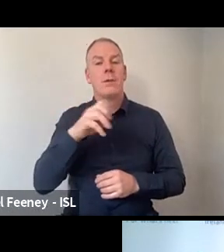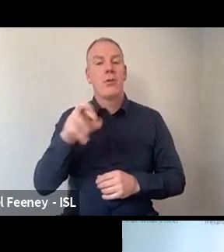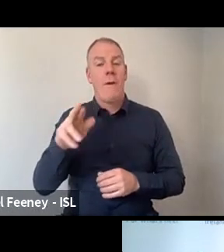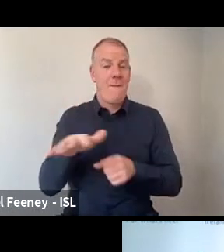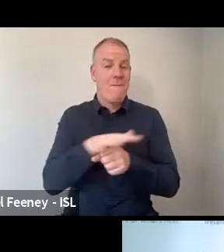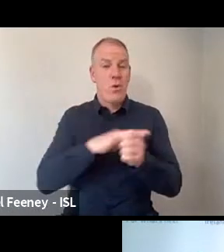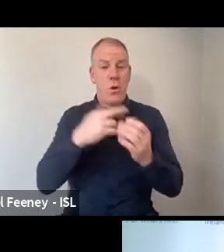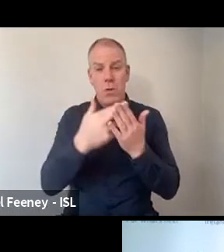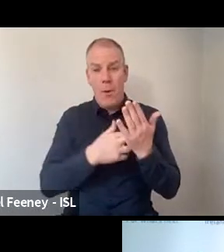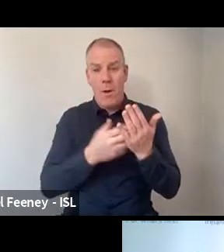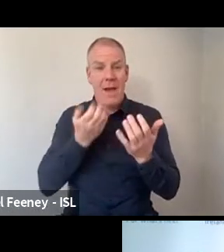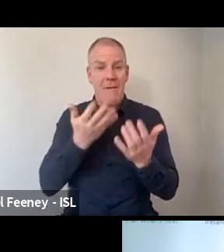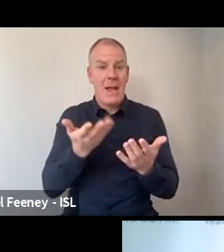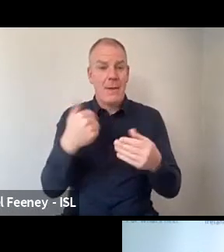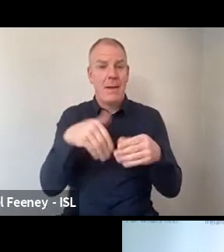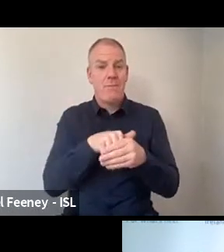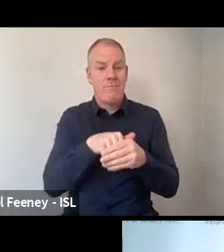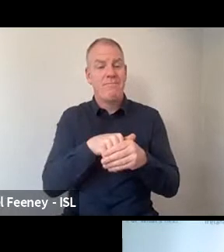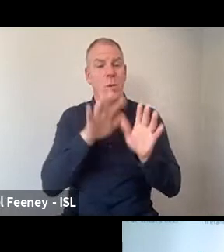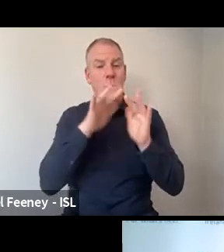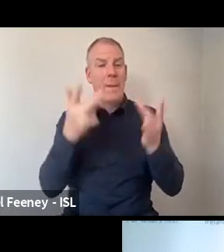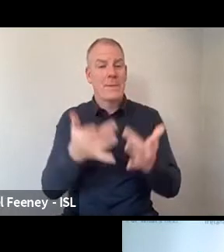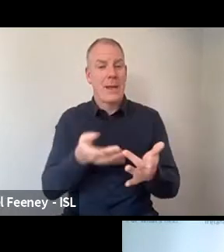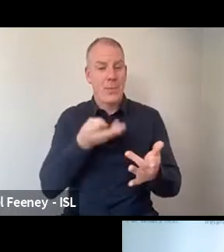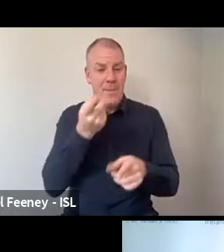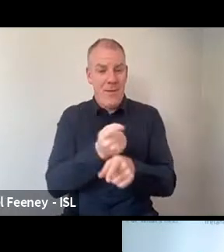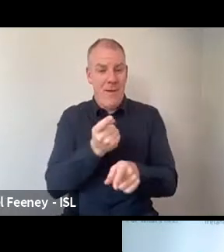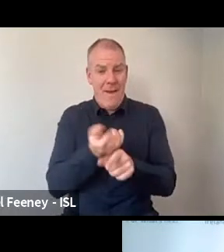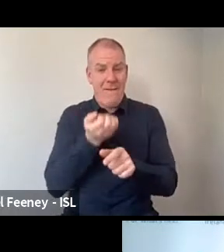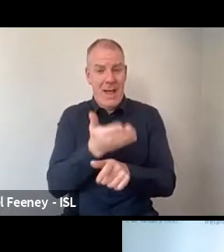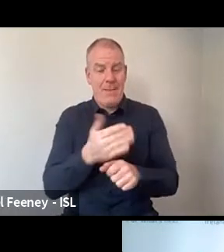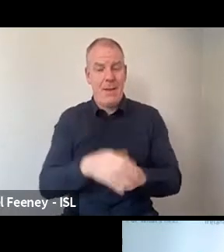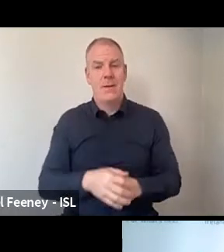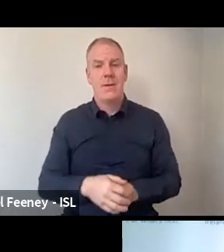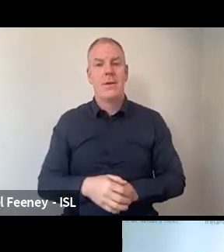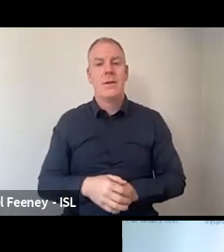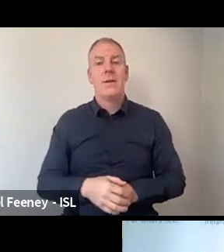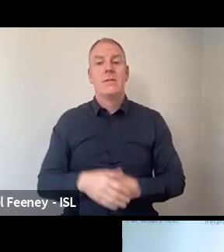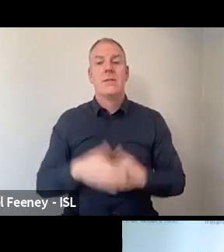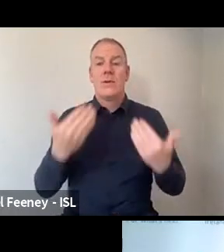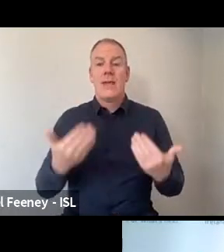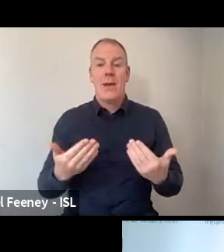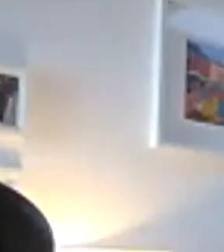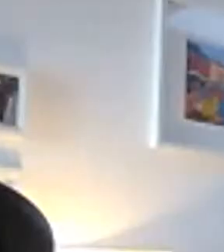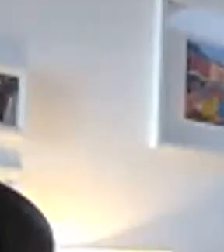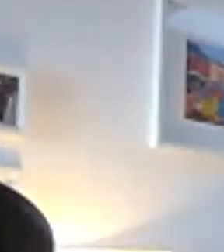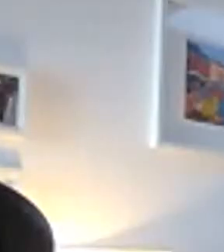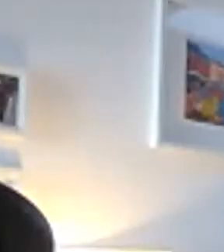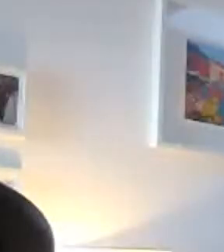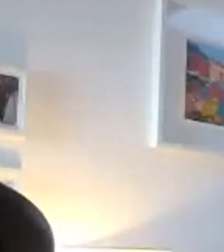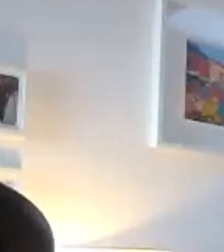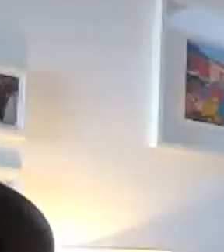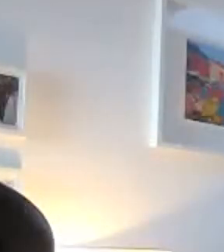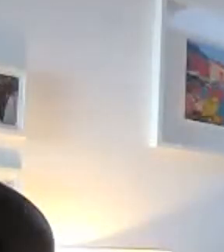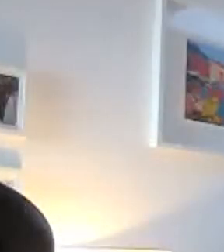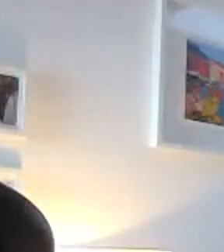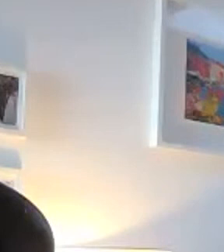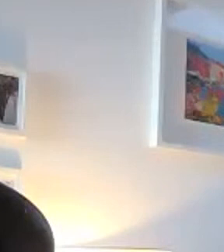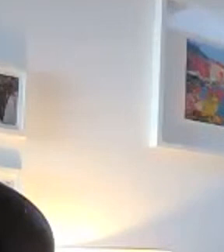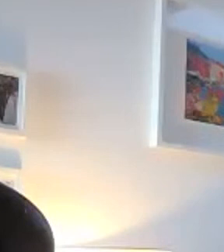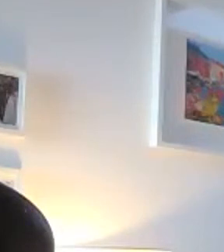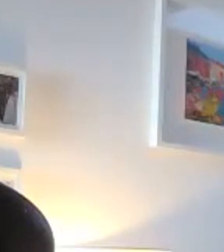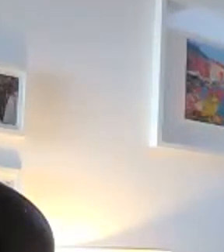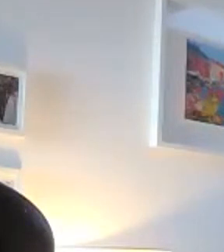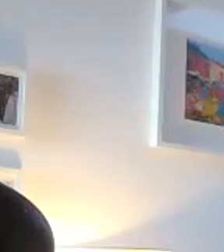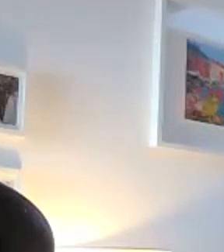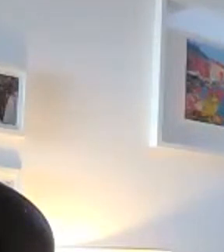and the data sets will be soon available on the website. And so then it falls to me to say thank you for attending. We really hope you